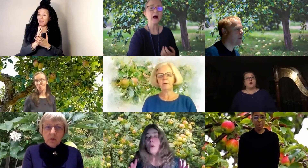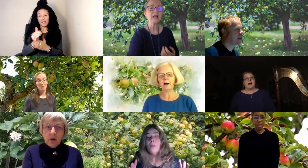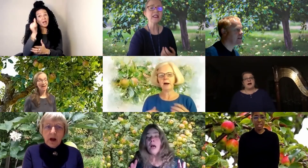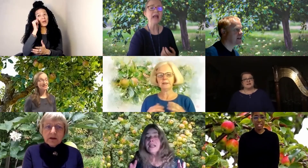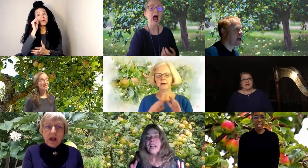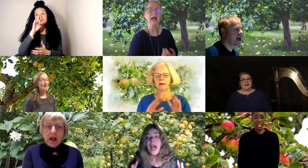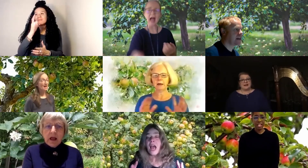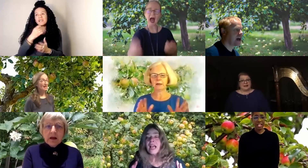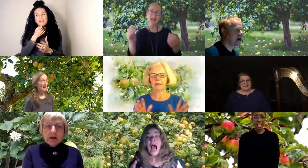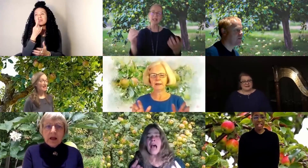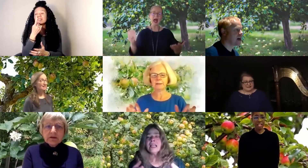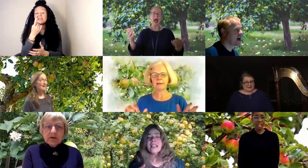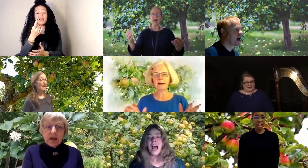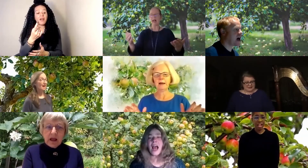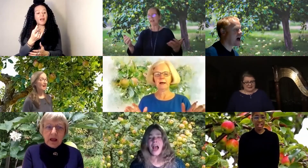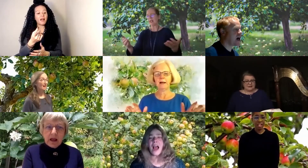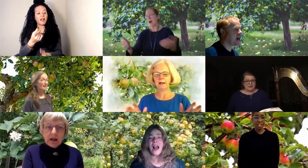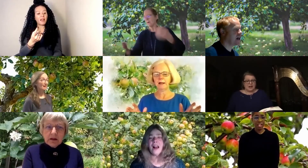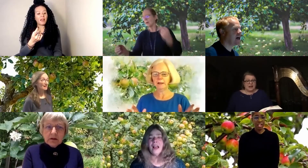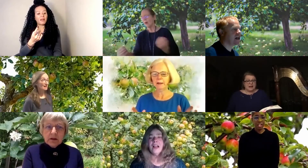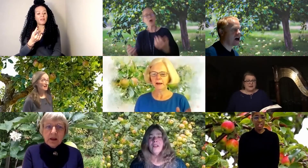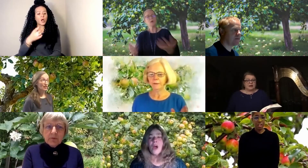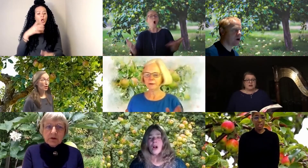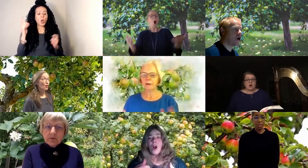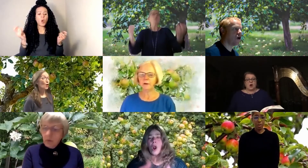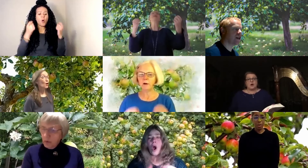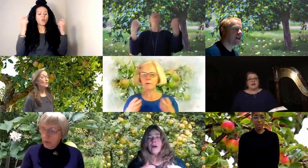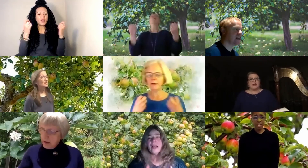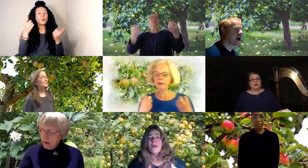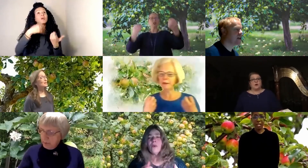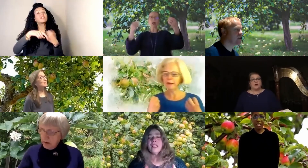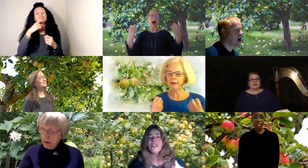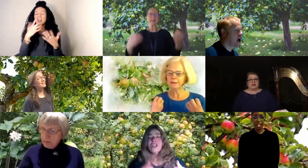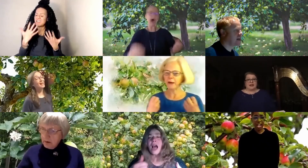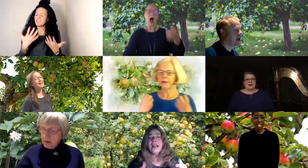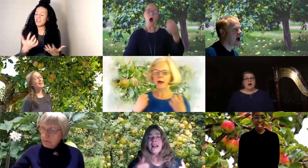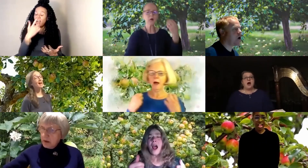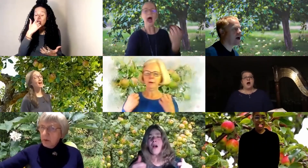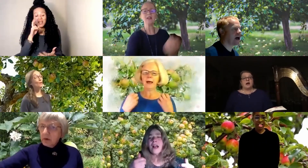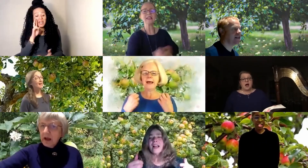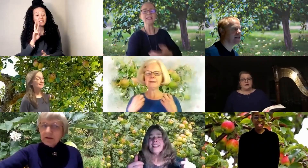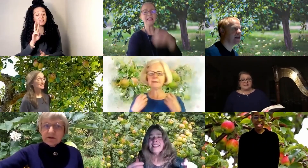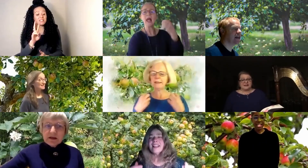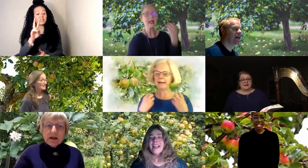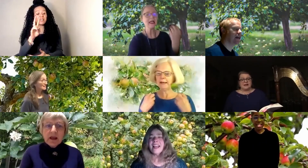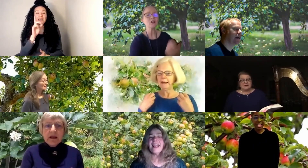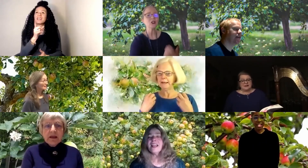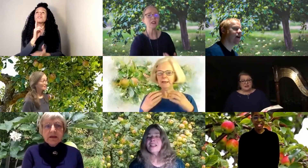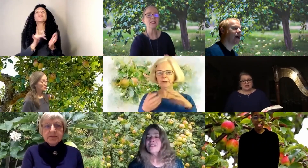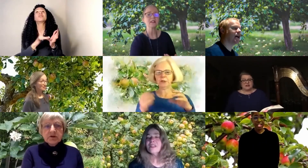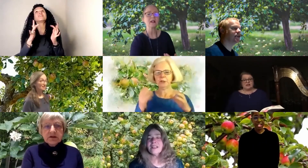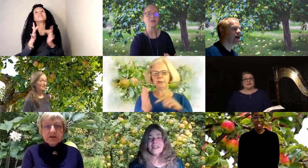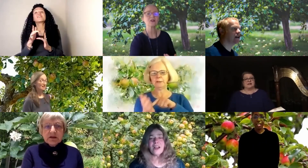know, but ne'er can tell. The glory which I now can see